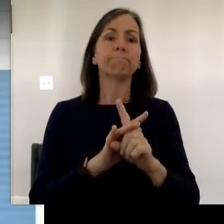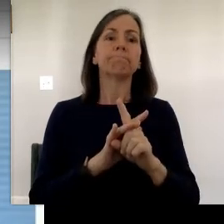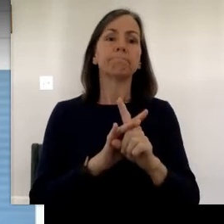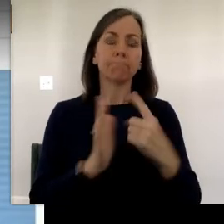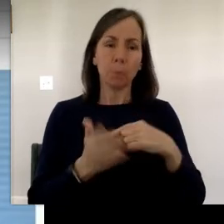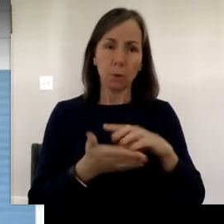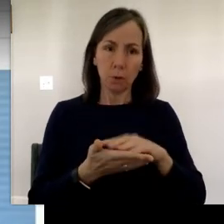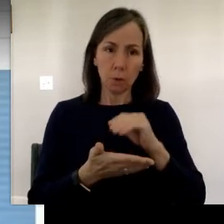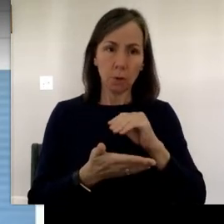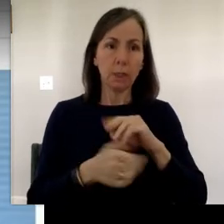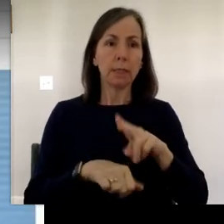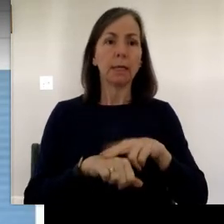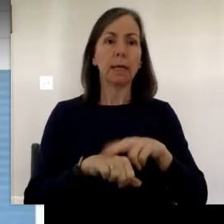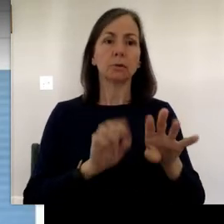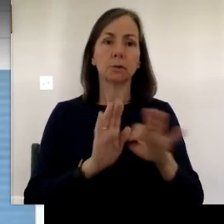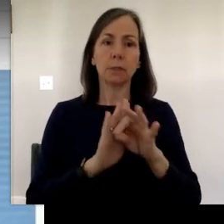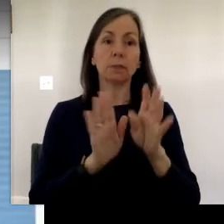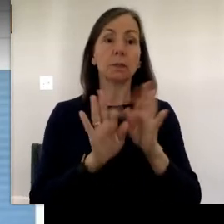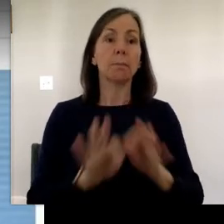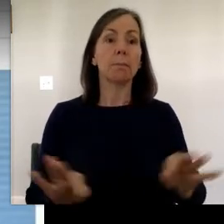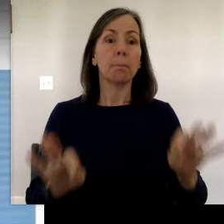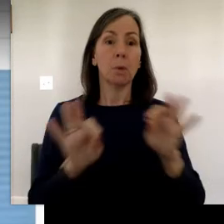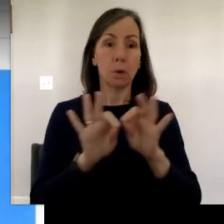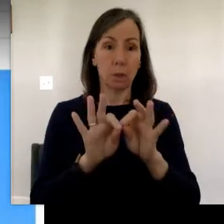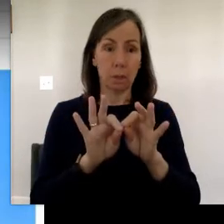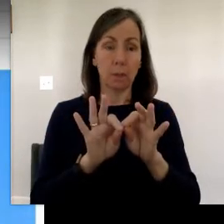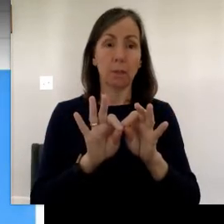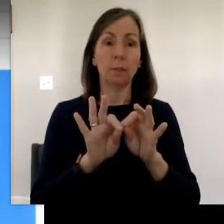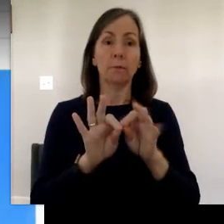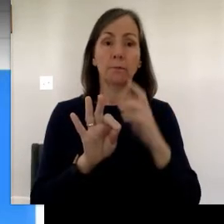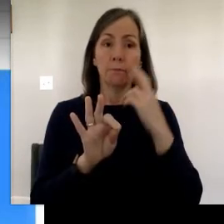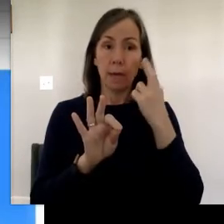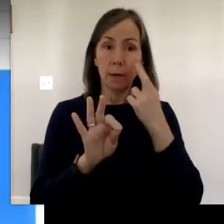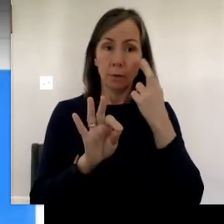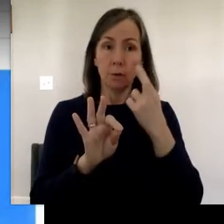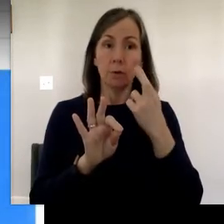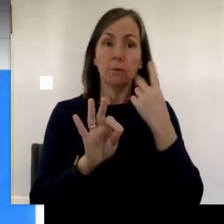important factor in generating new species.